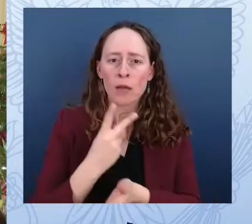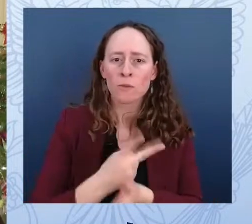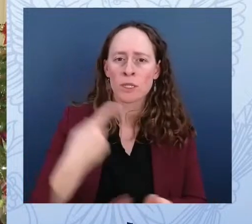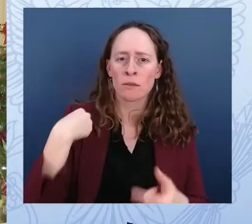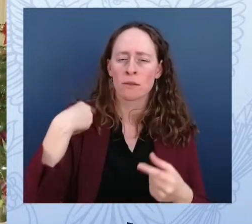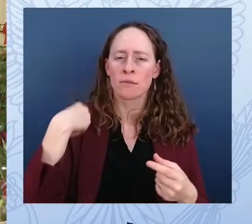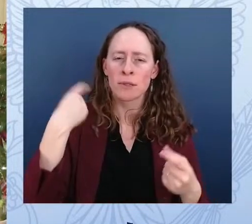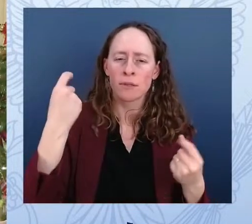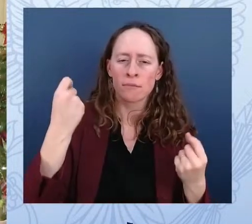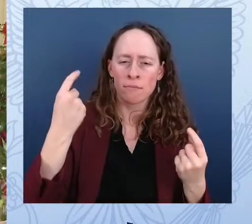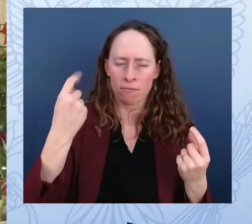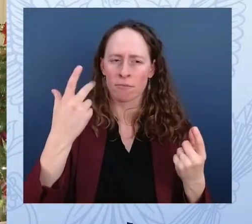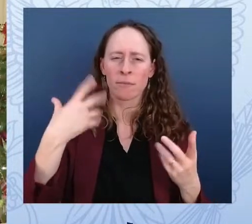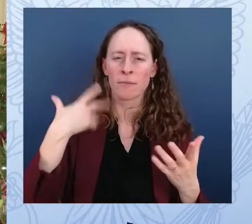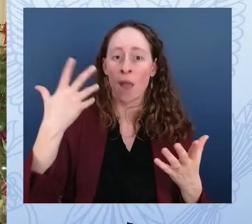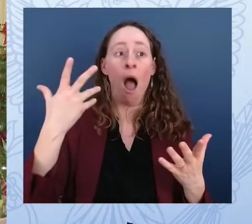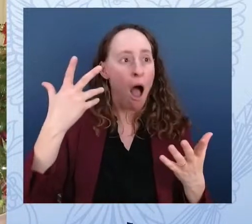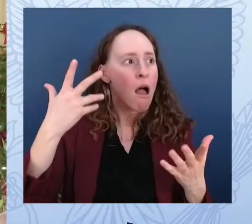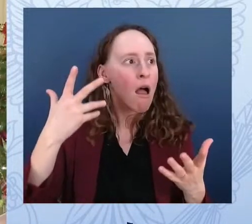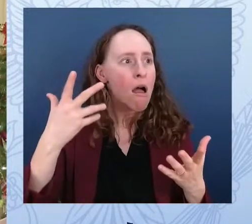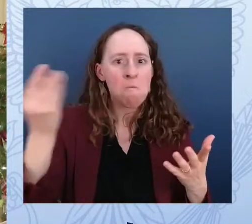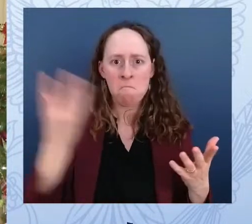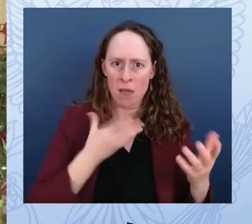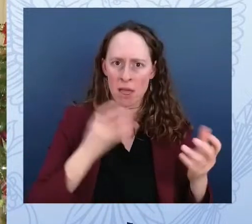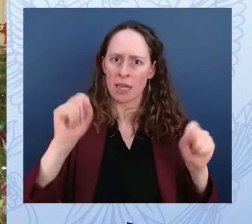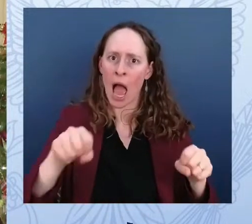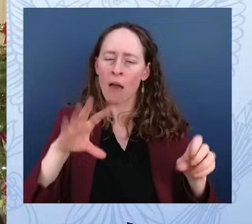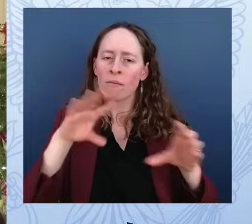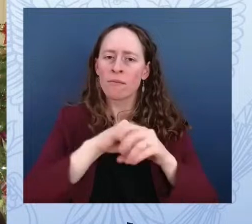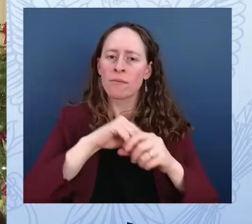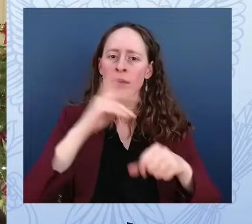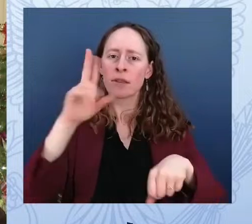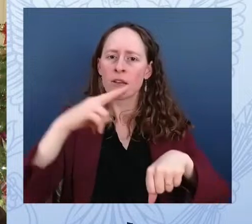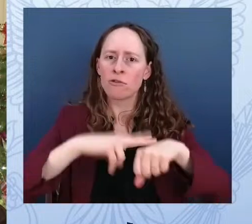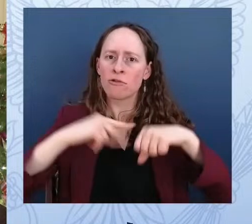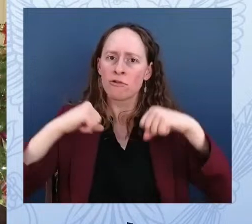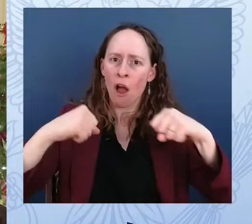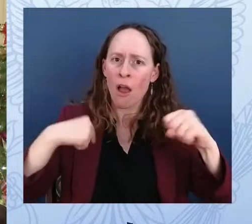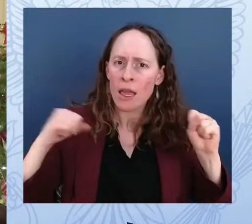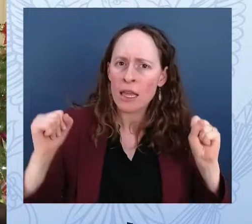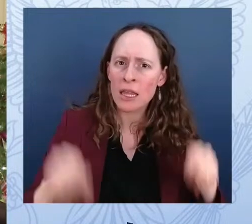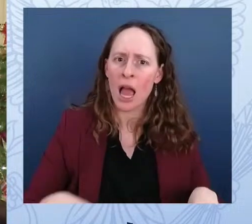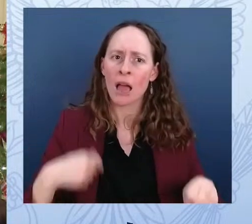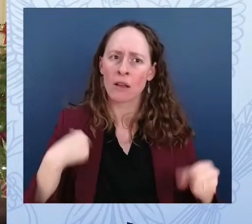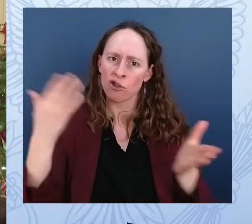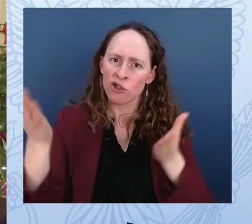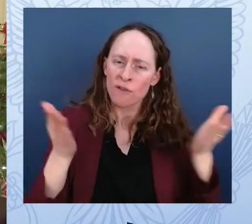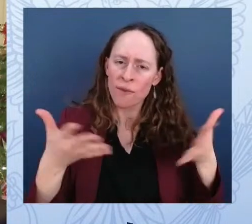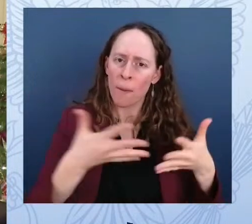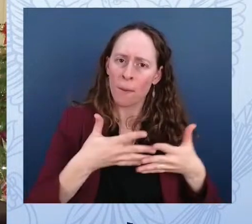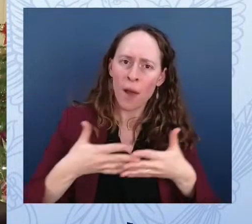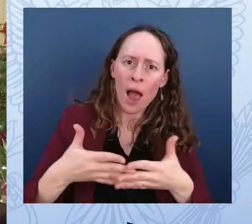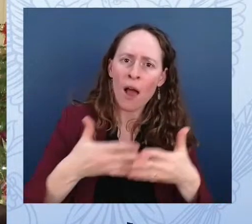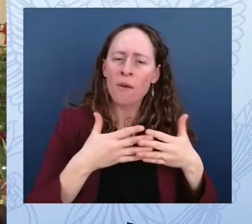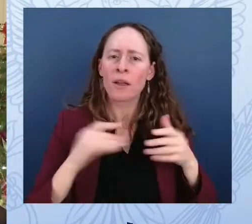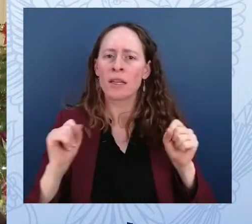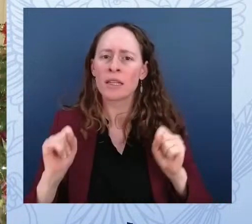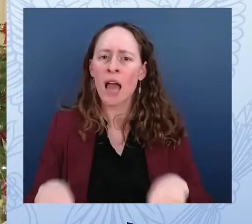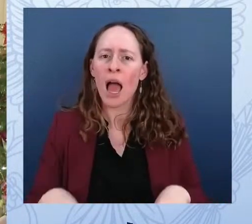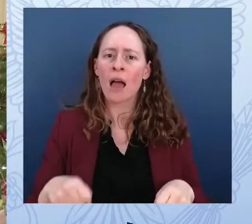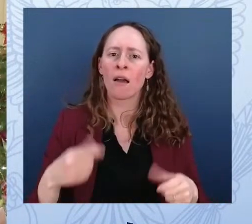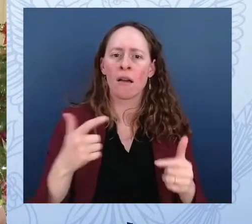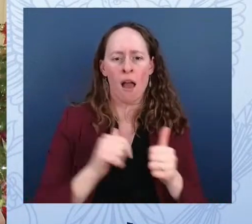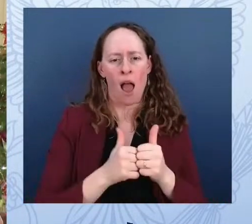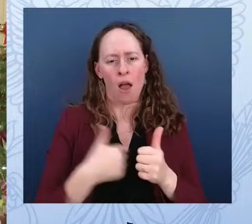opportunity to serve my country, community, gain skills that served me in many